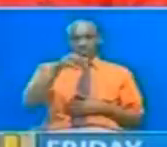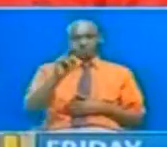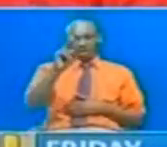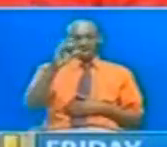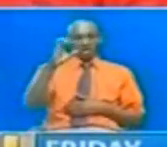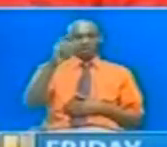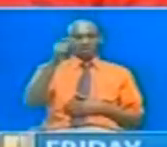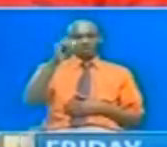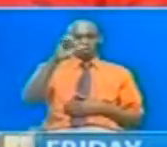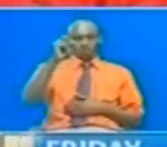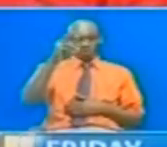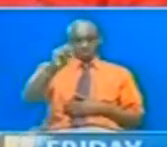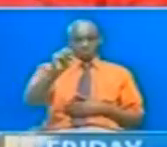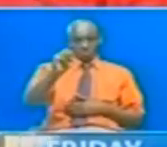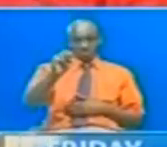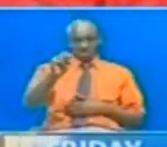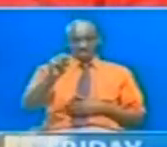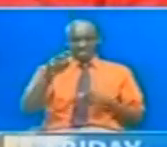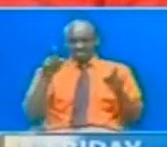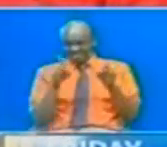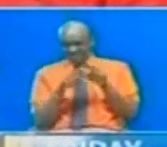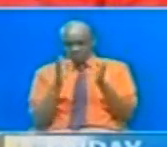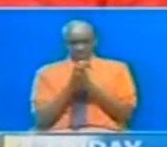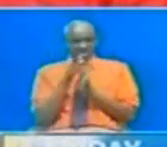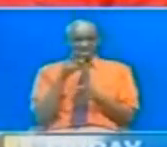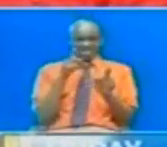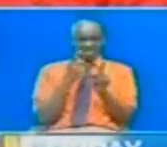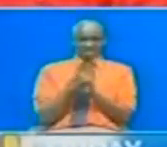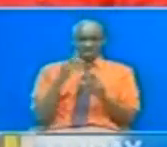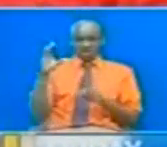conjunction? And is it same as conglomerate,